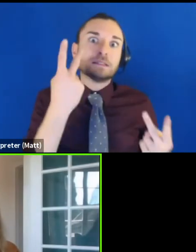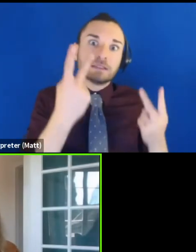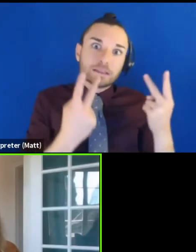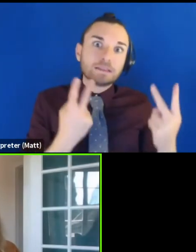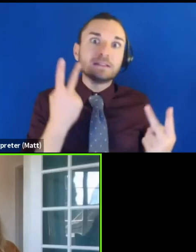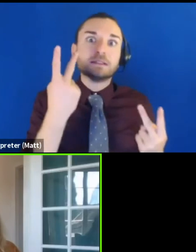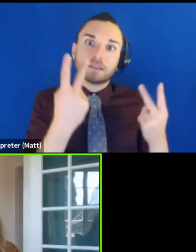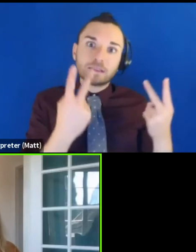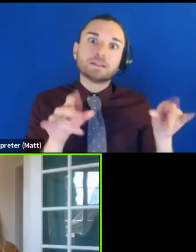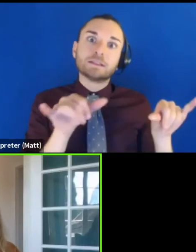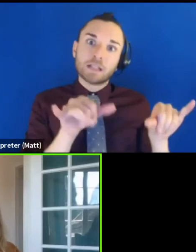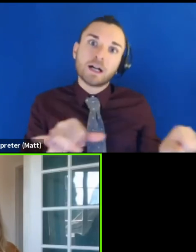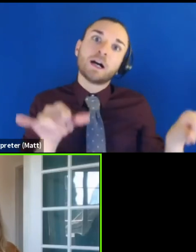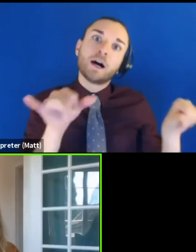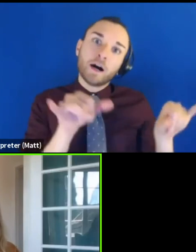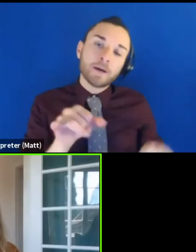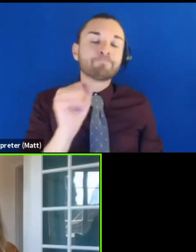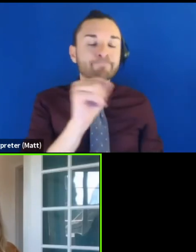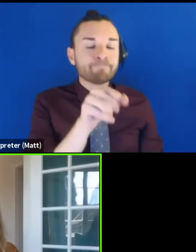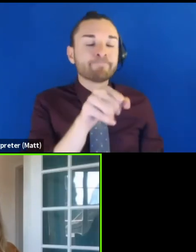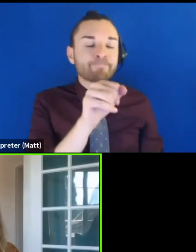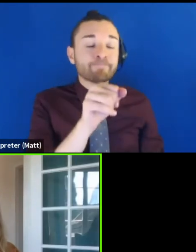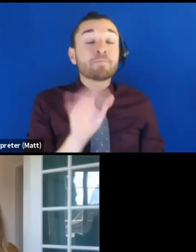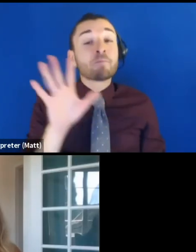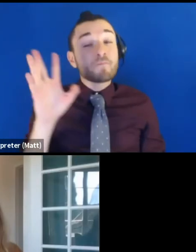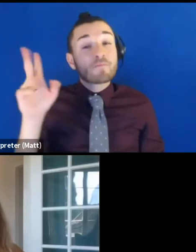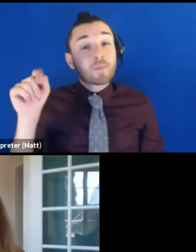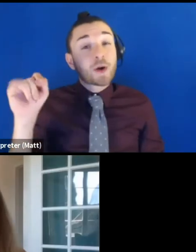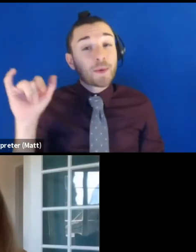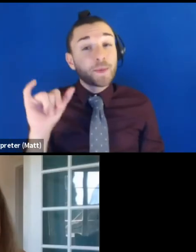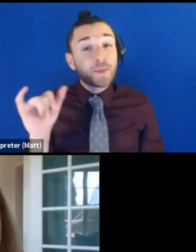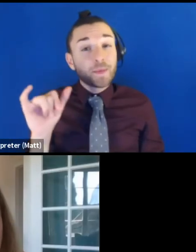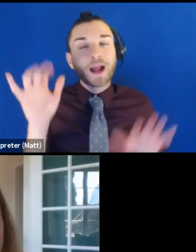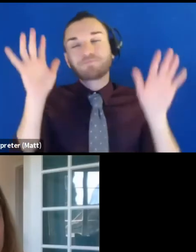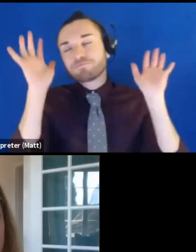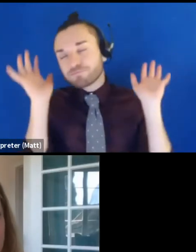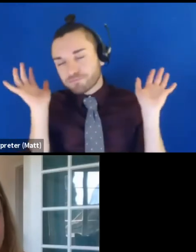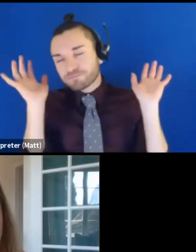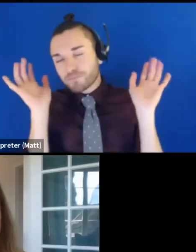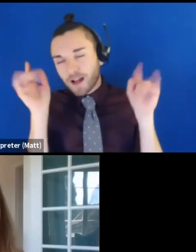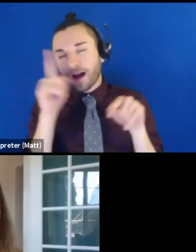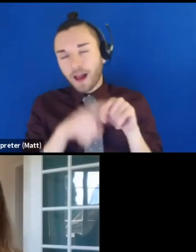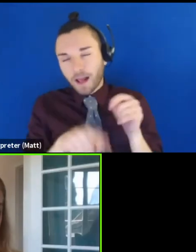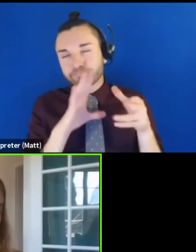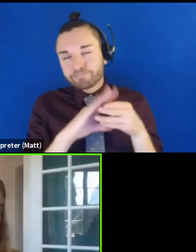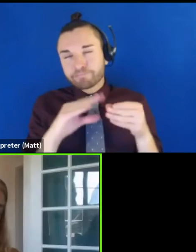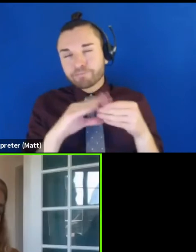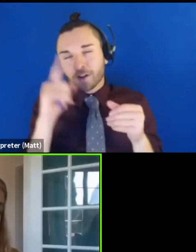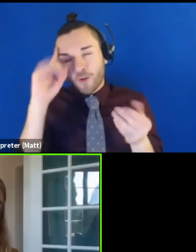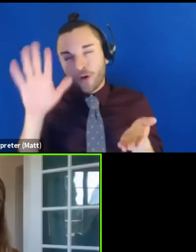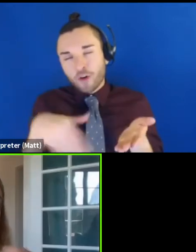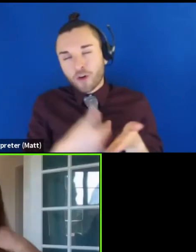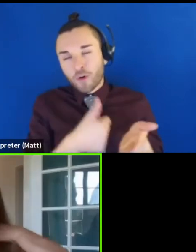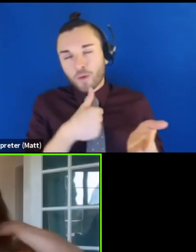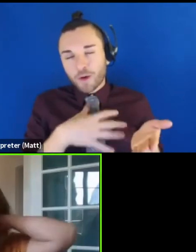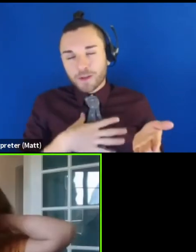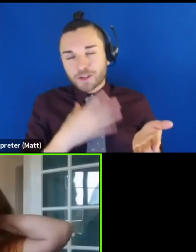way in which there are, you know, I can't generalize about all Jewish women. It's a good point. It's a good point.